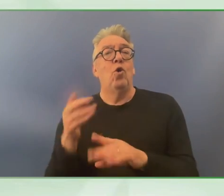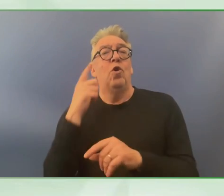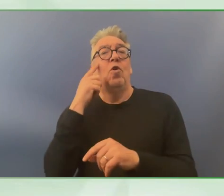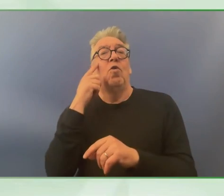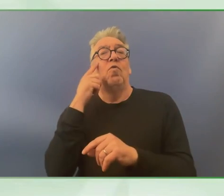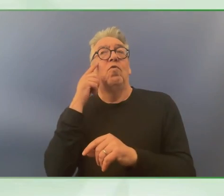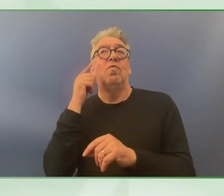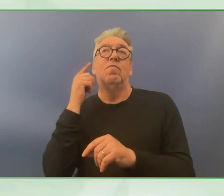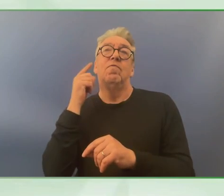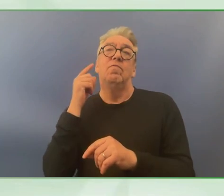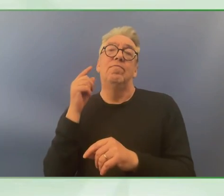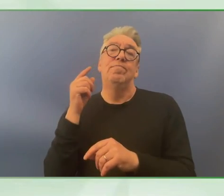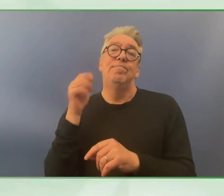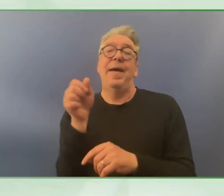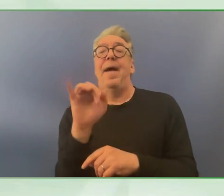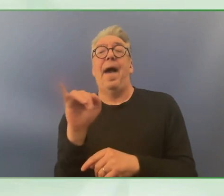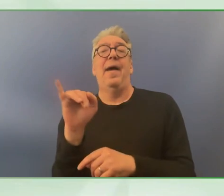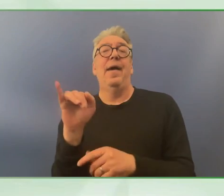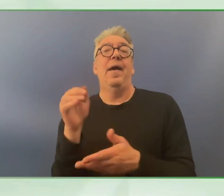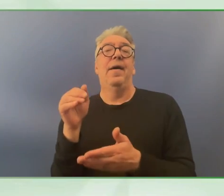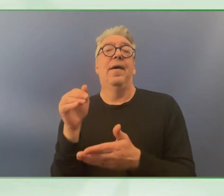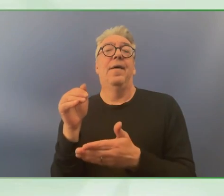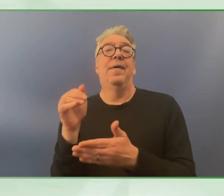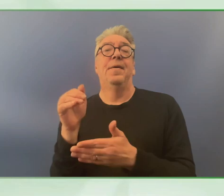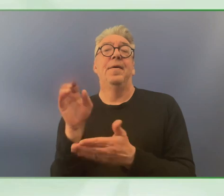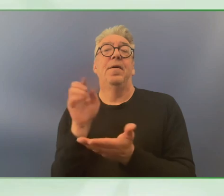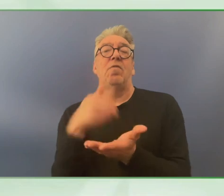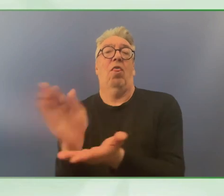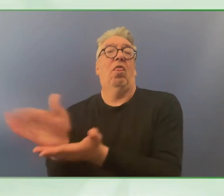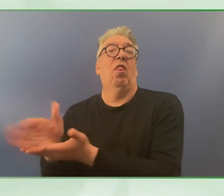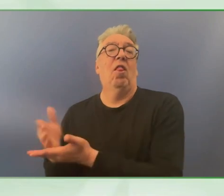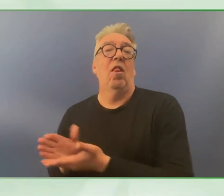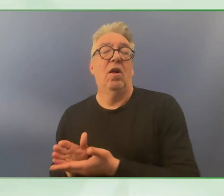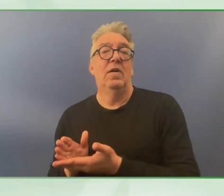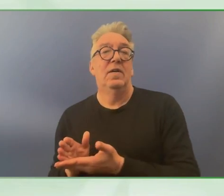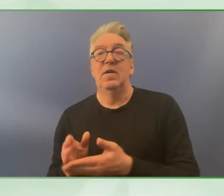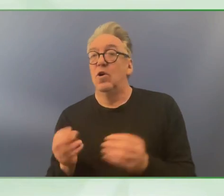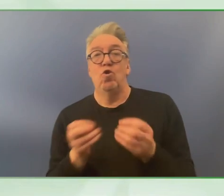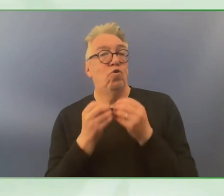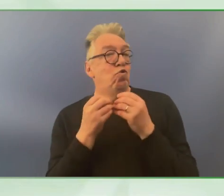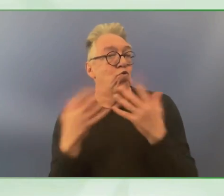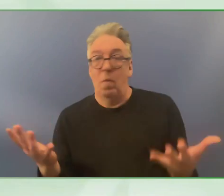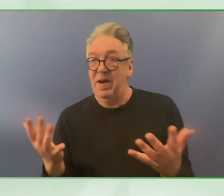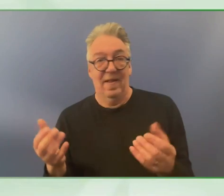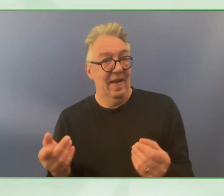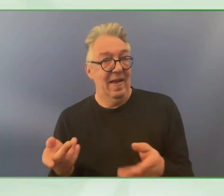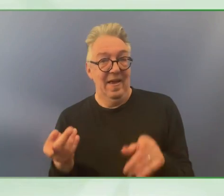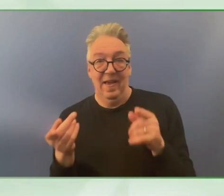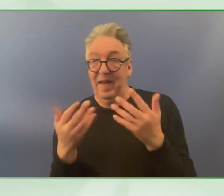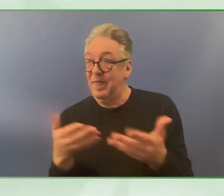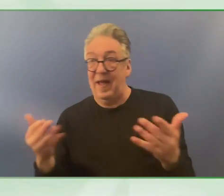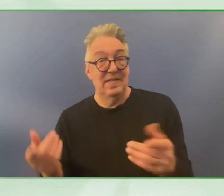being able to use it. Like, I think that that's important. There are too many things going on, and sometimes we